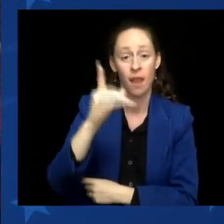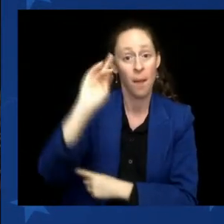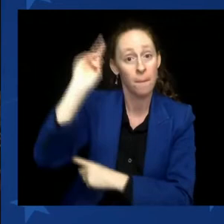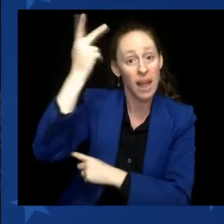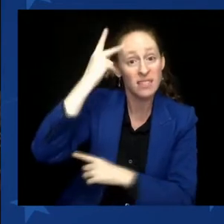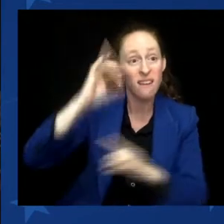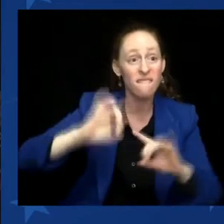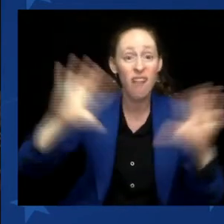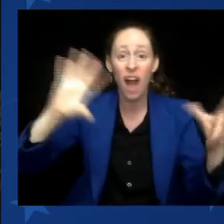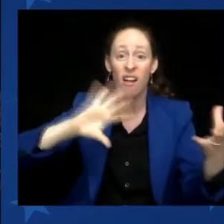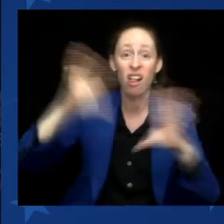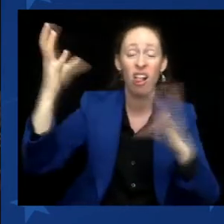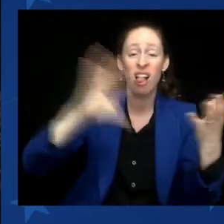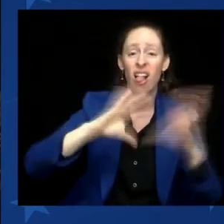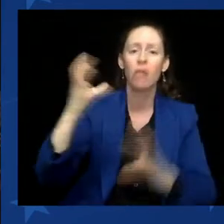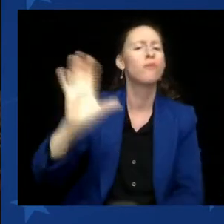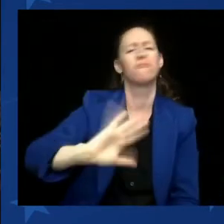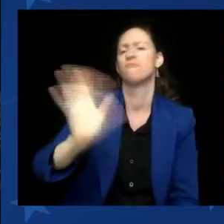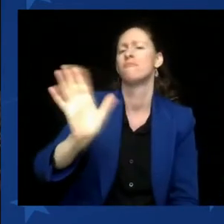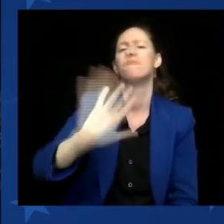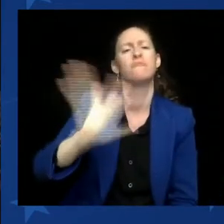None, ever.